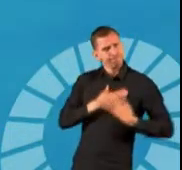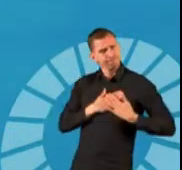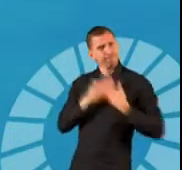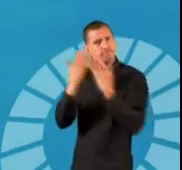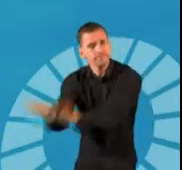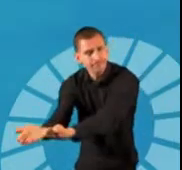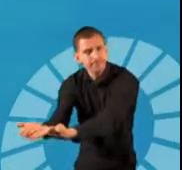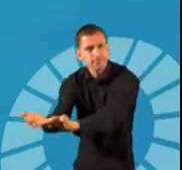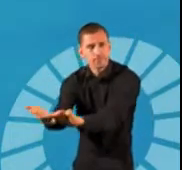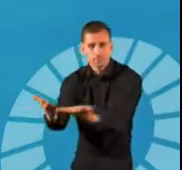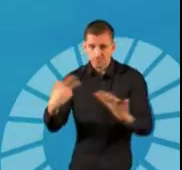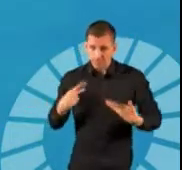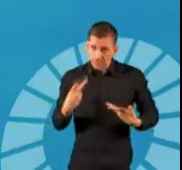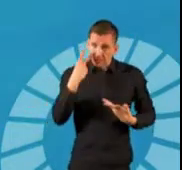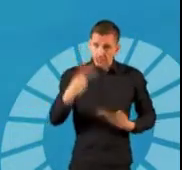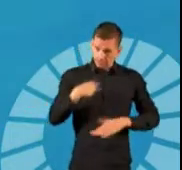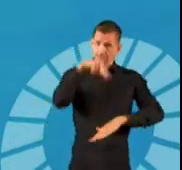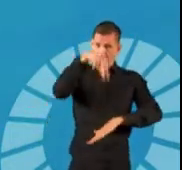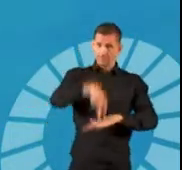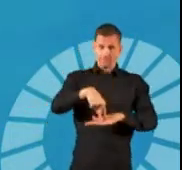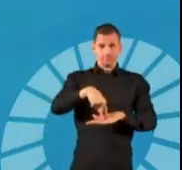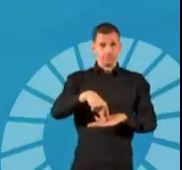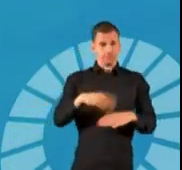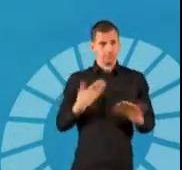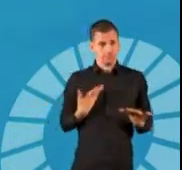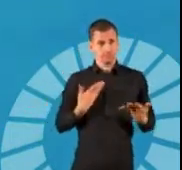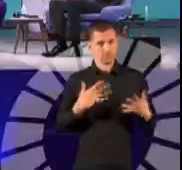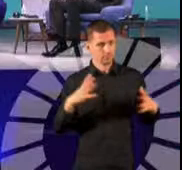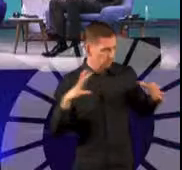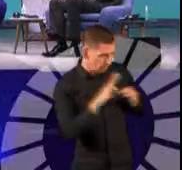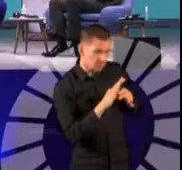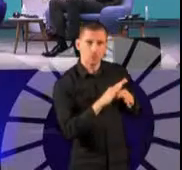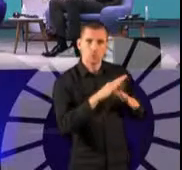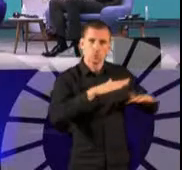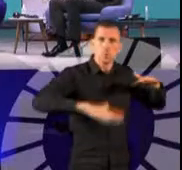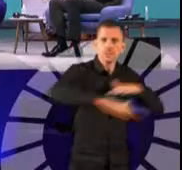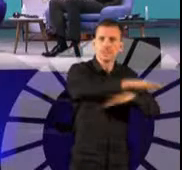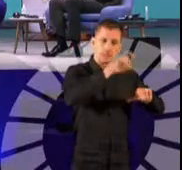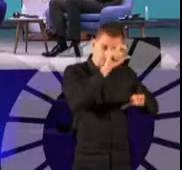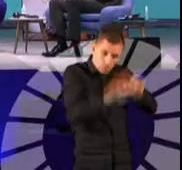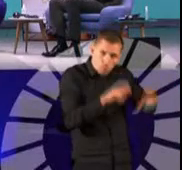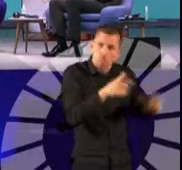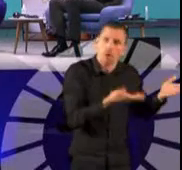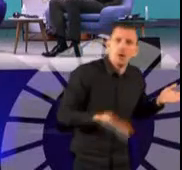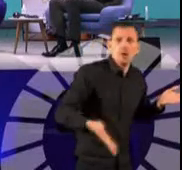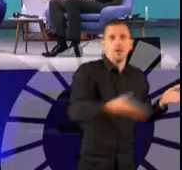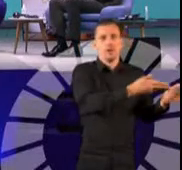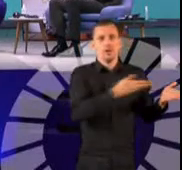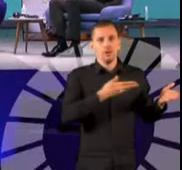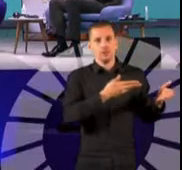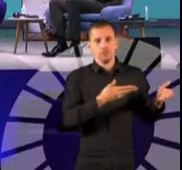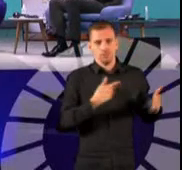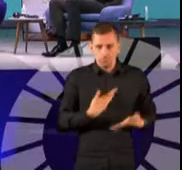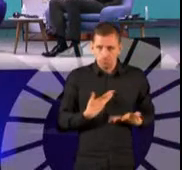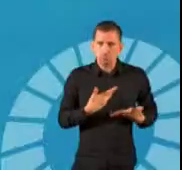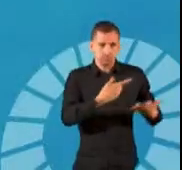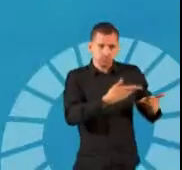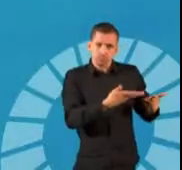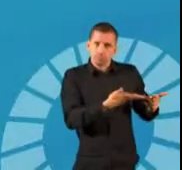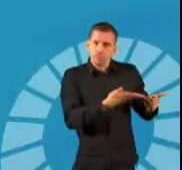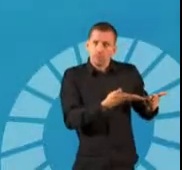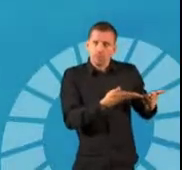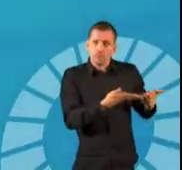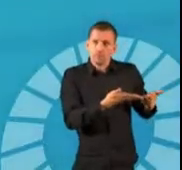civil society as a whole, we now demand accountability, transparency, and real